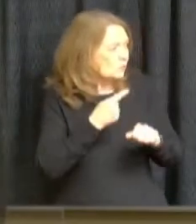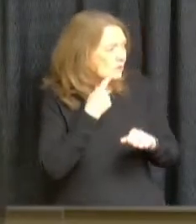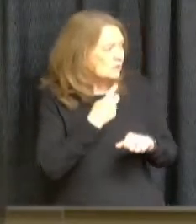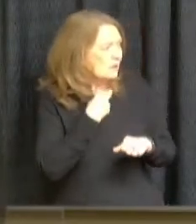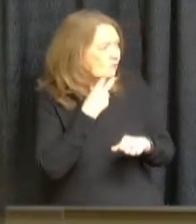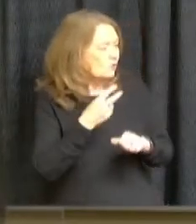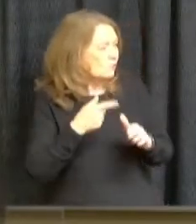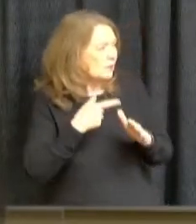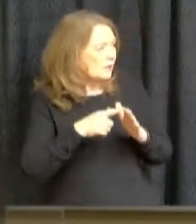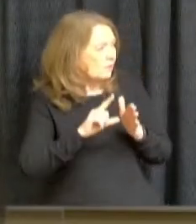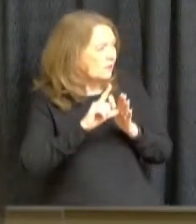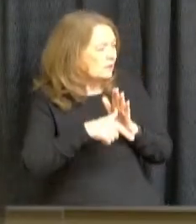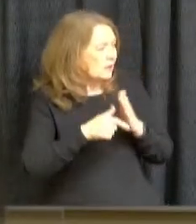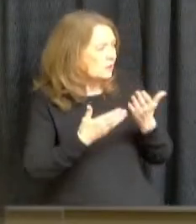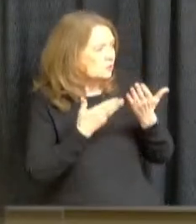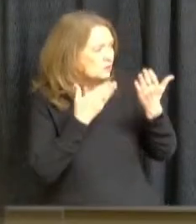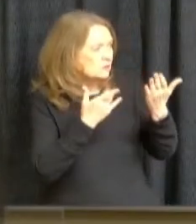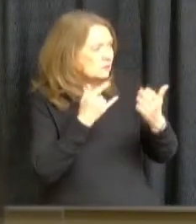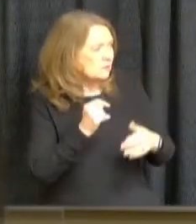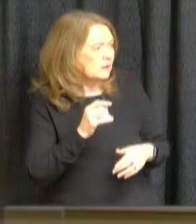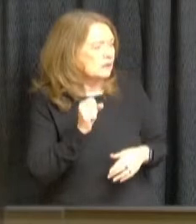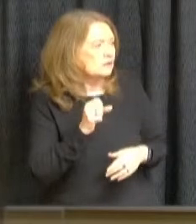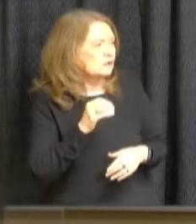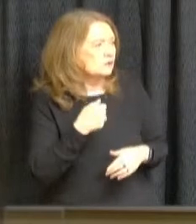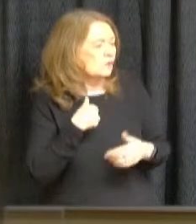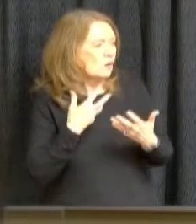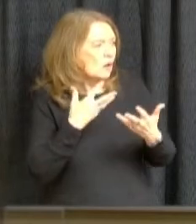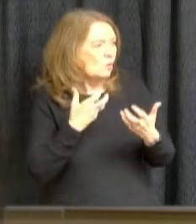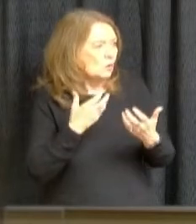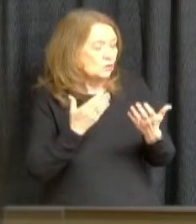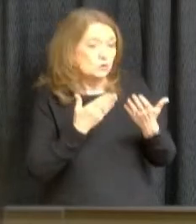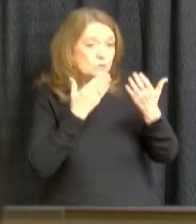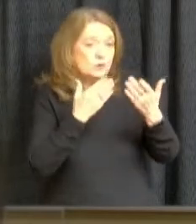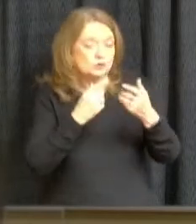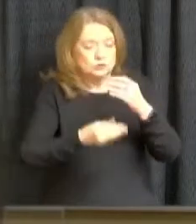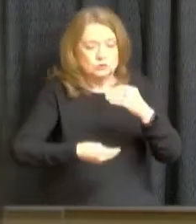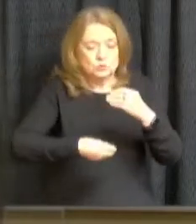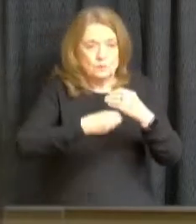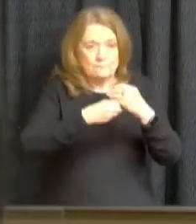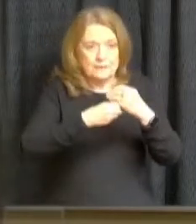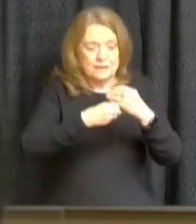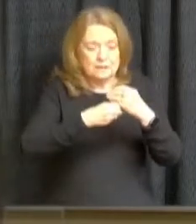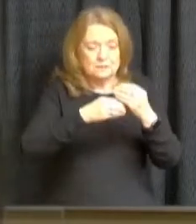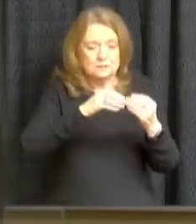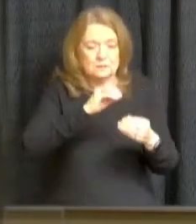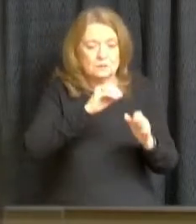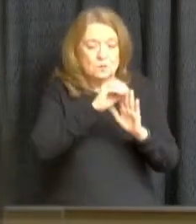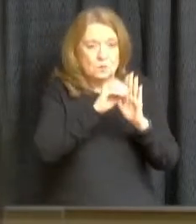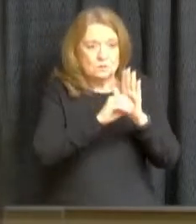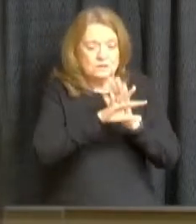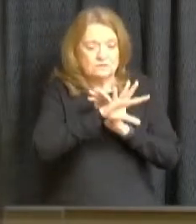submit it. Okay, so I want to motion to amend ordinance